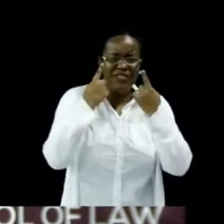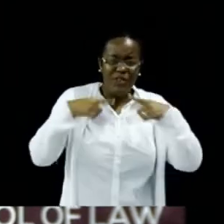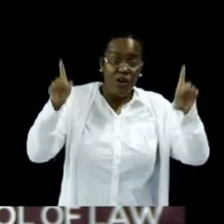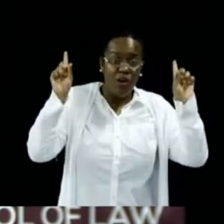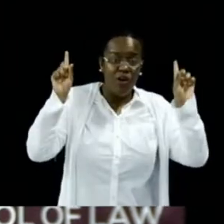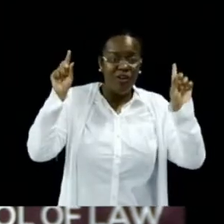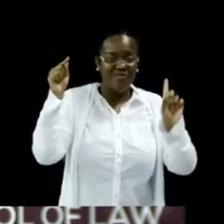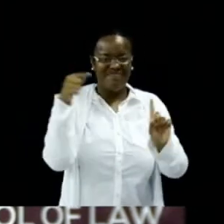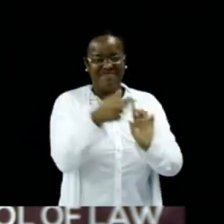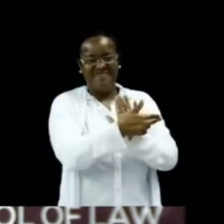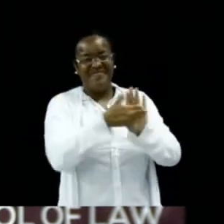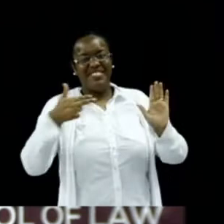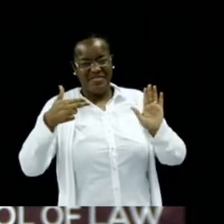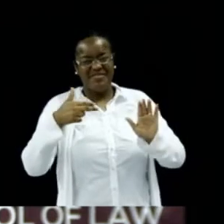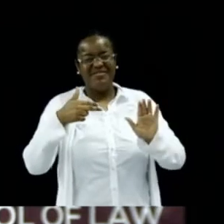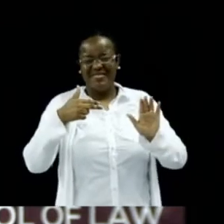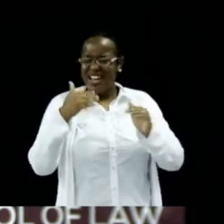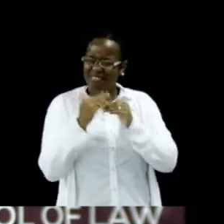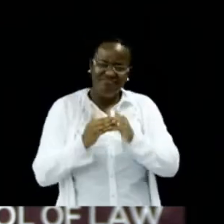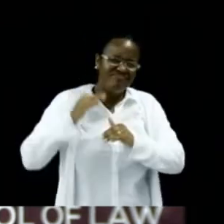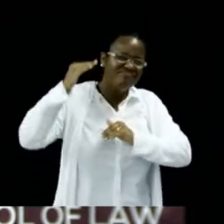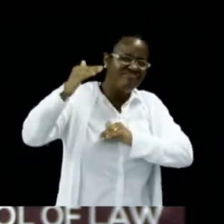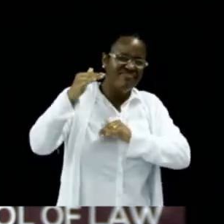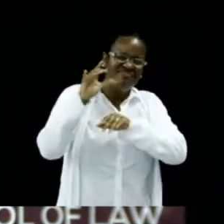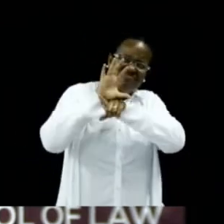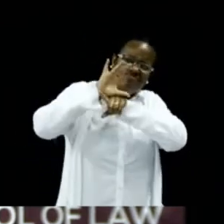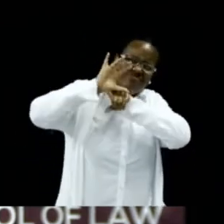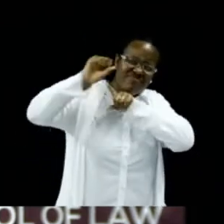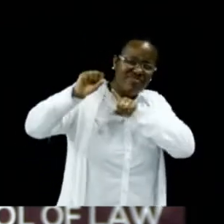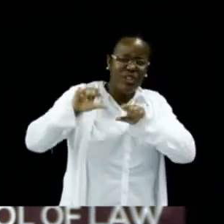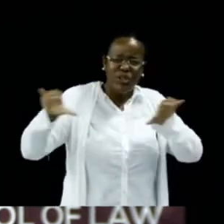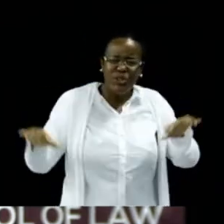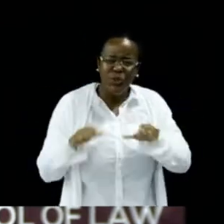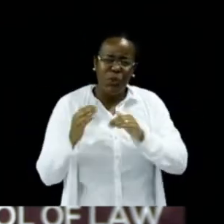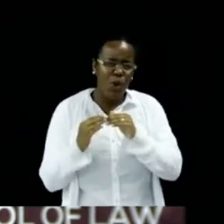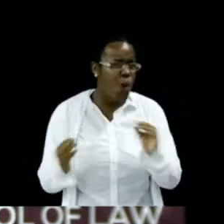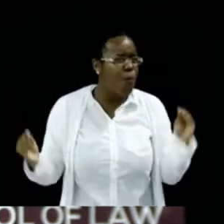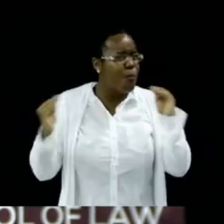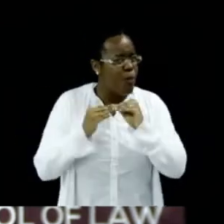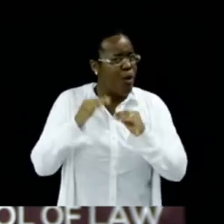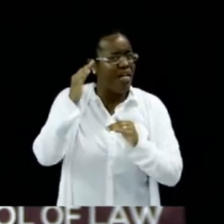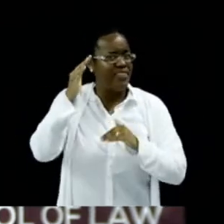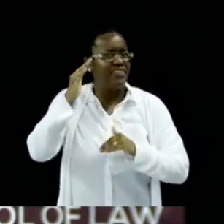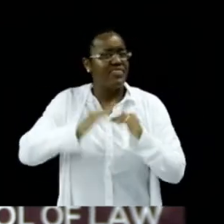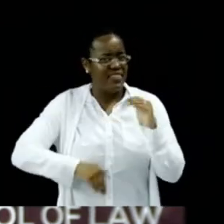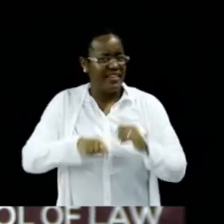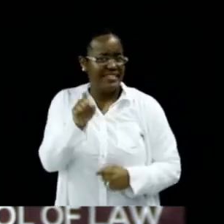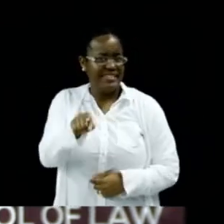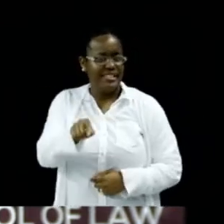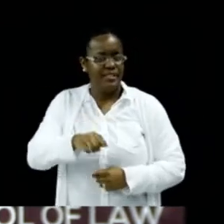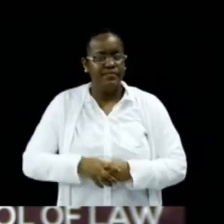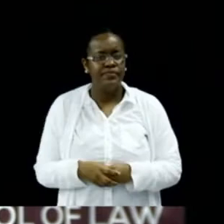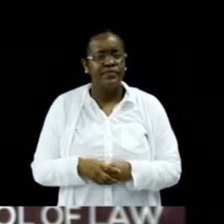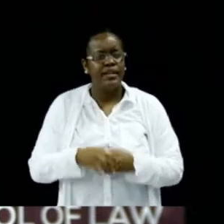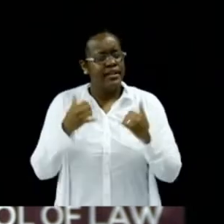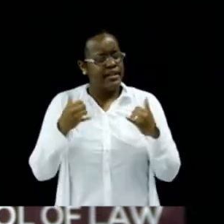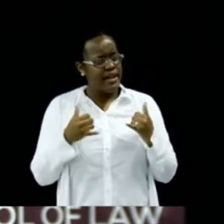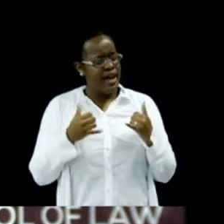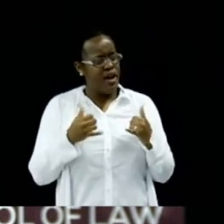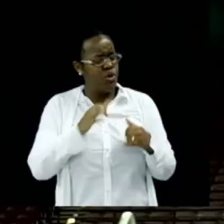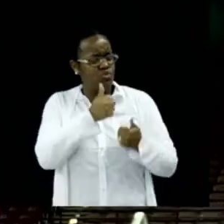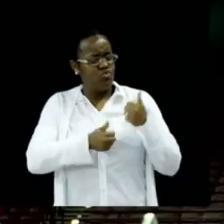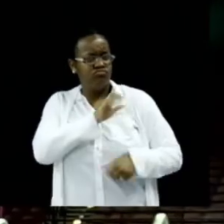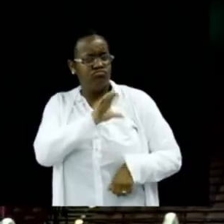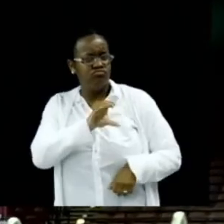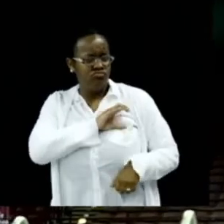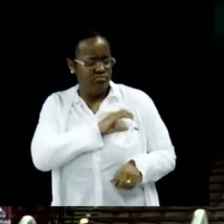Extraordinary, by going beyond what is usual. What trait defines that group,